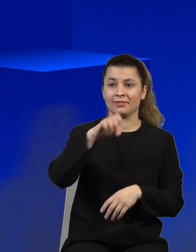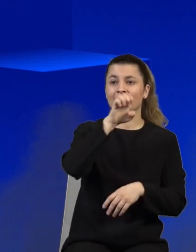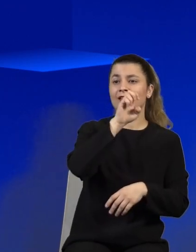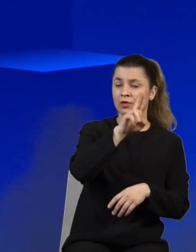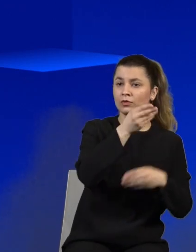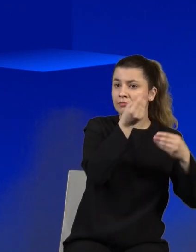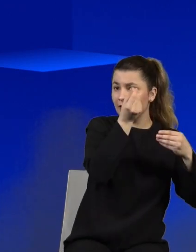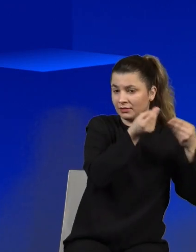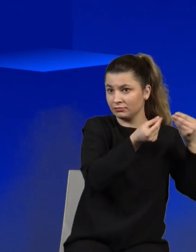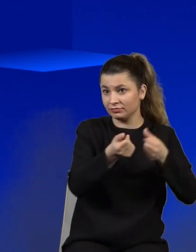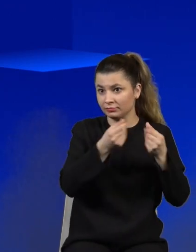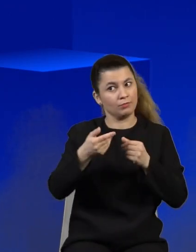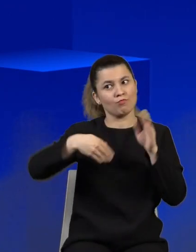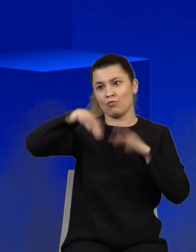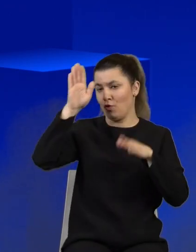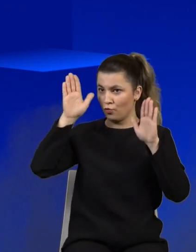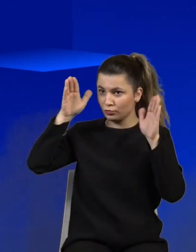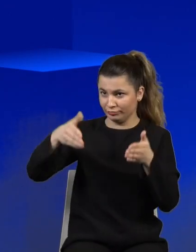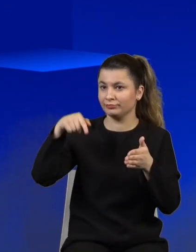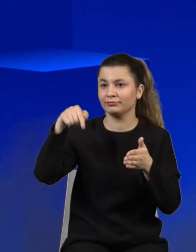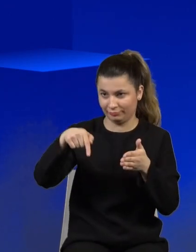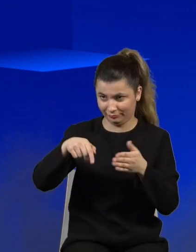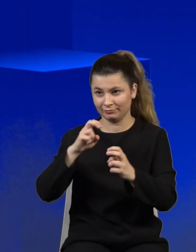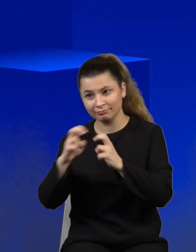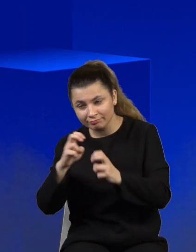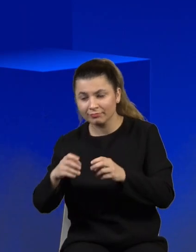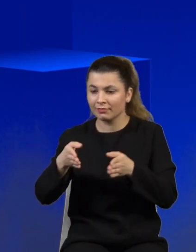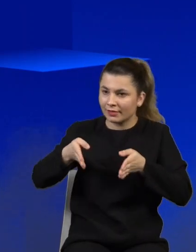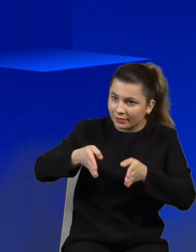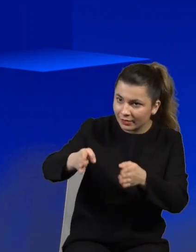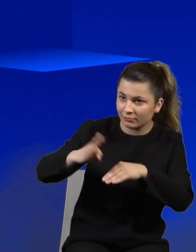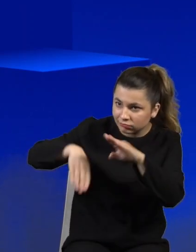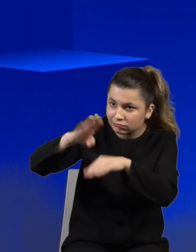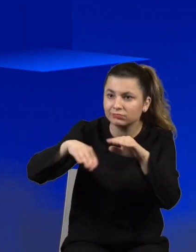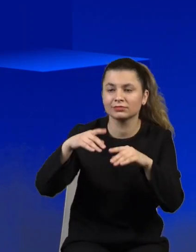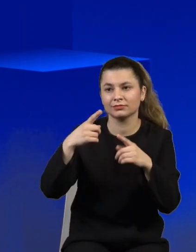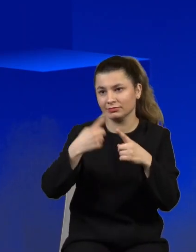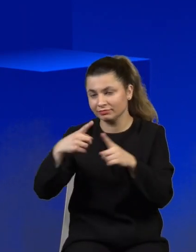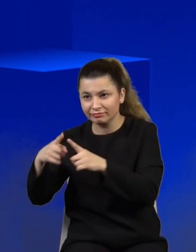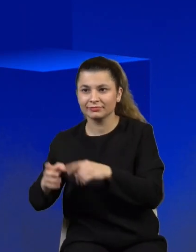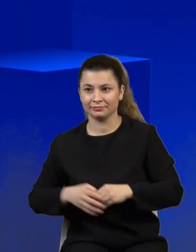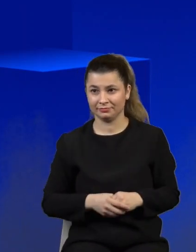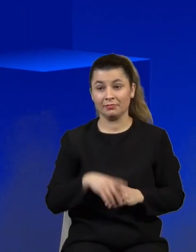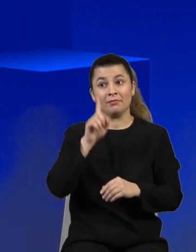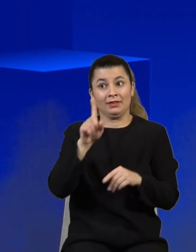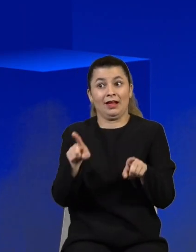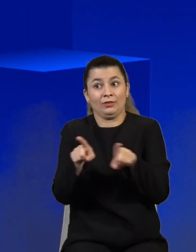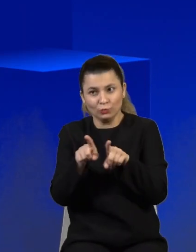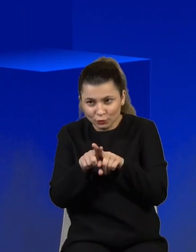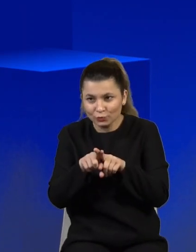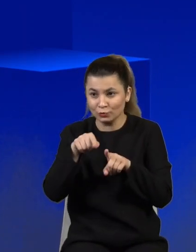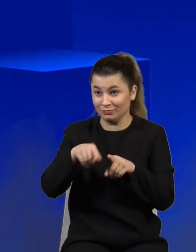with a large gap from other areas. But I'd like to also mention that, of